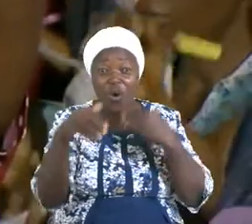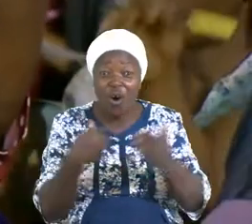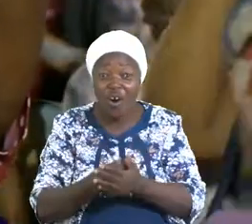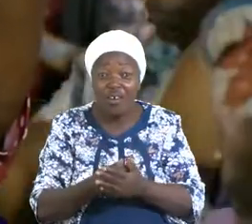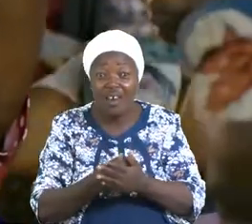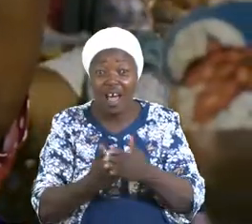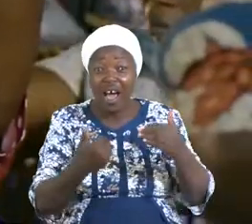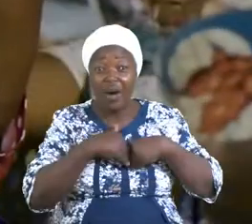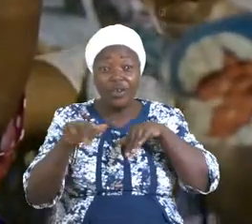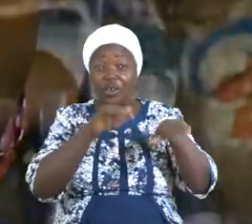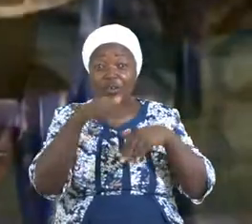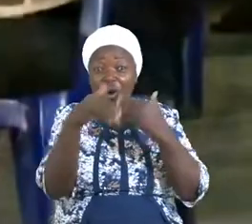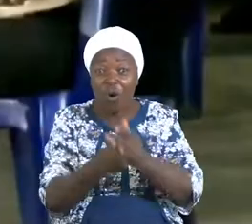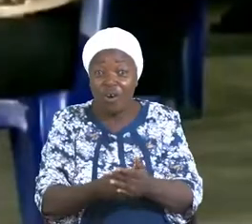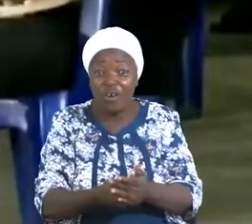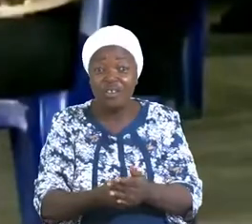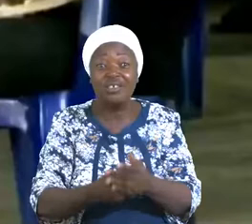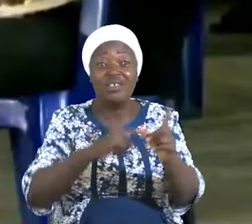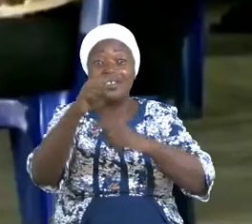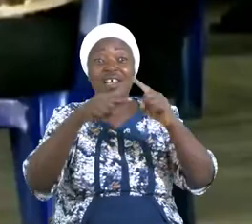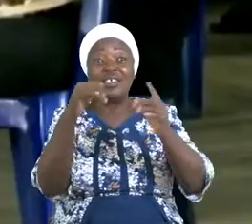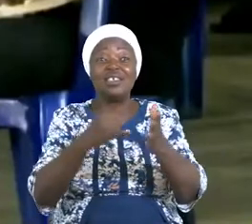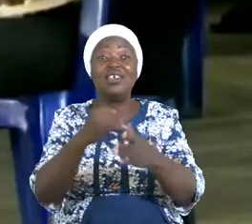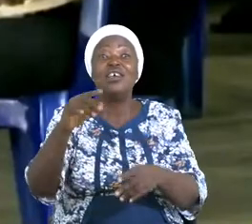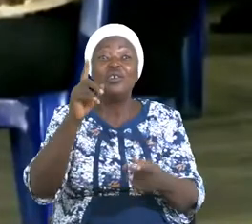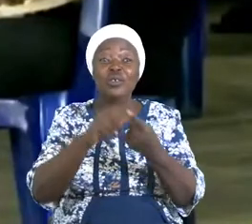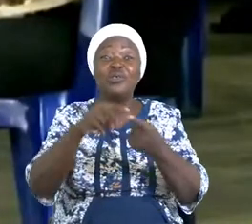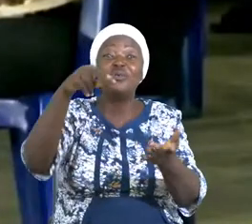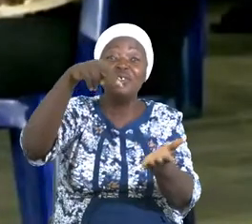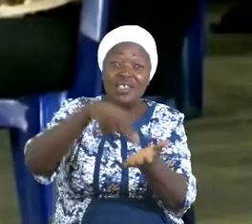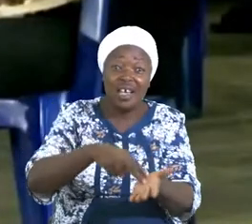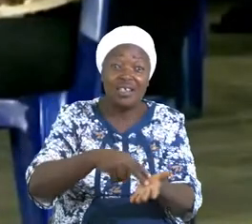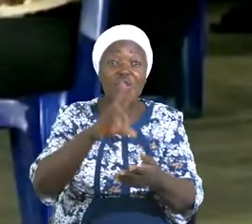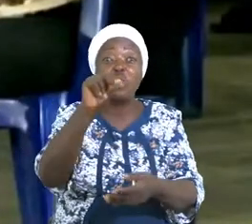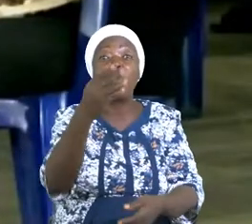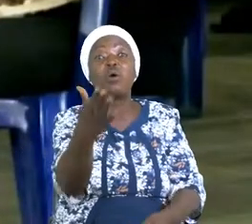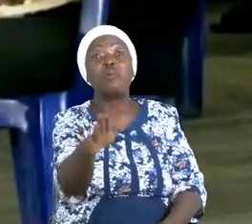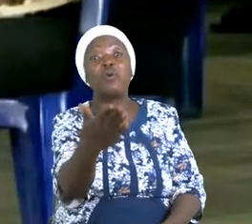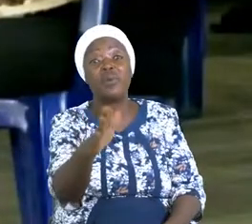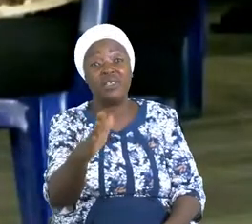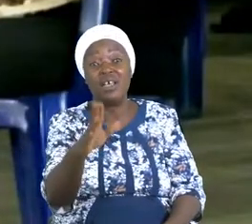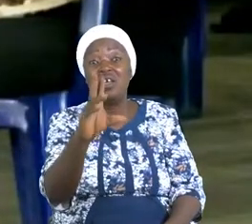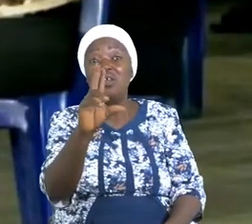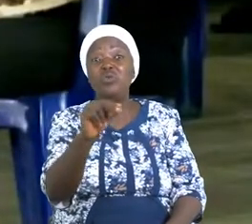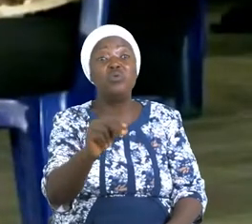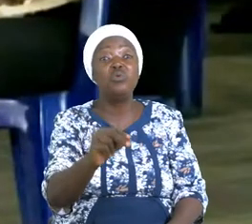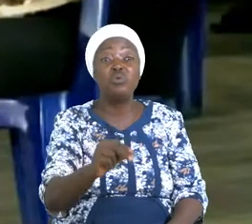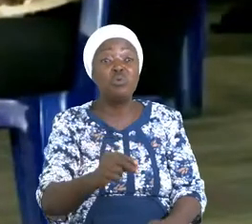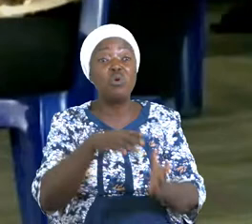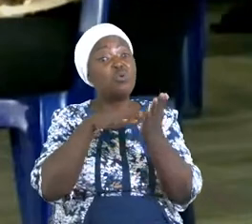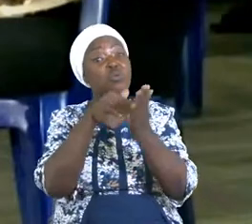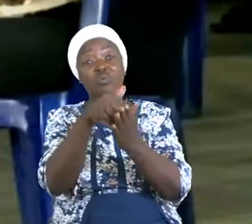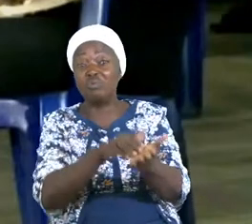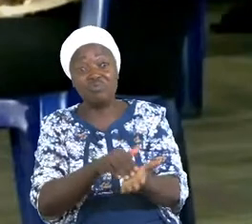I've been done all. Just stand. No compromise. No cringing. And there's